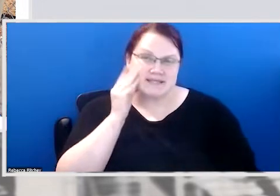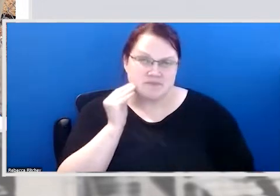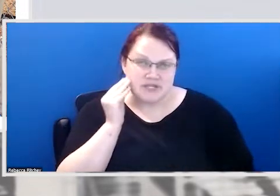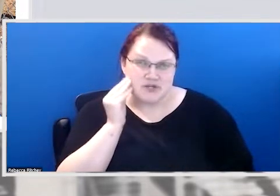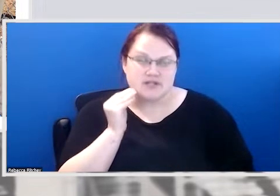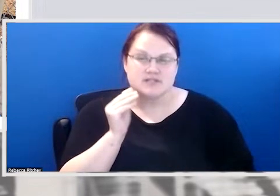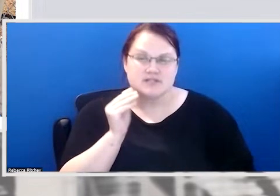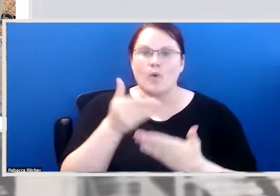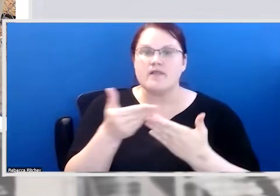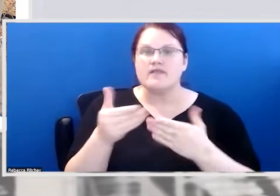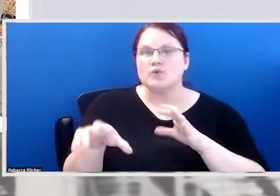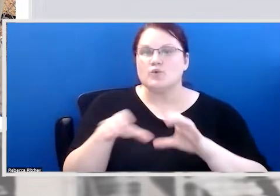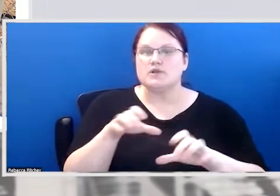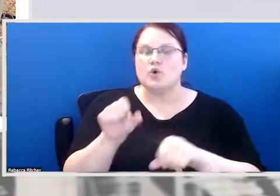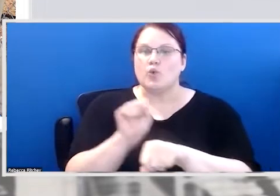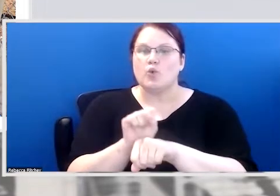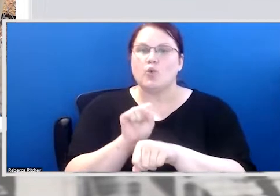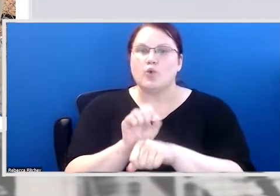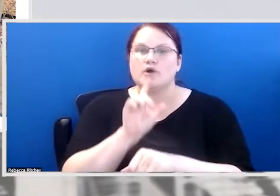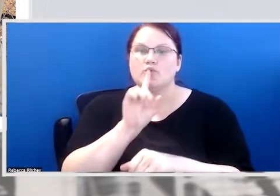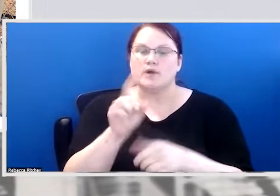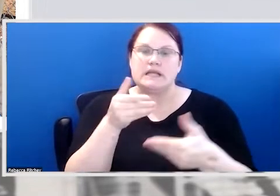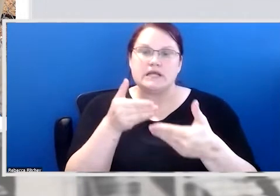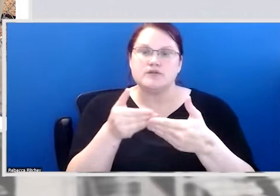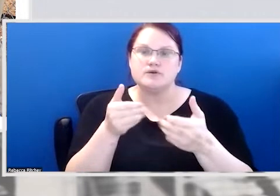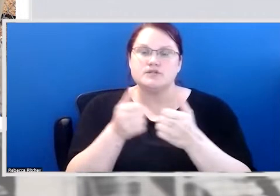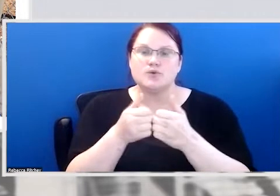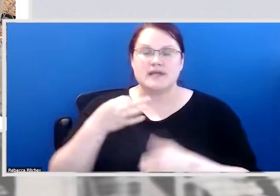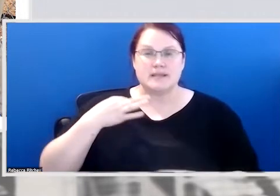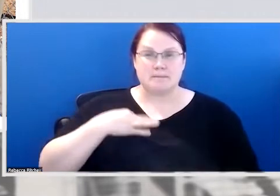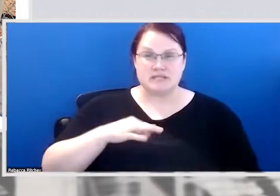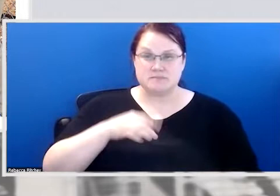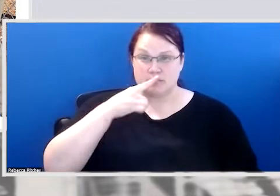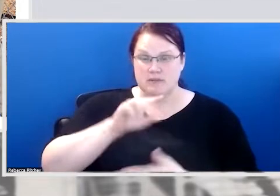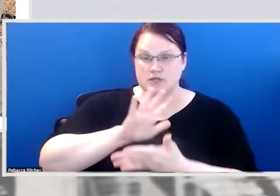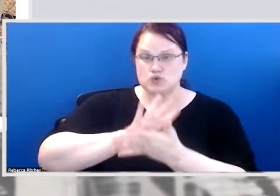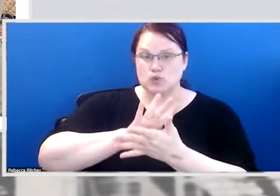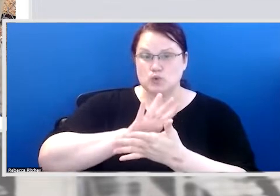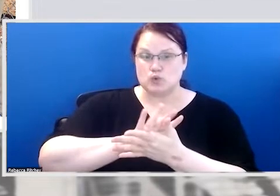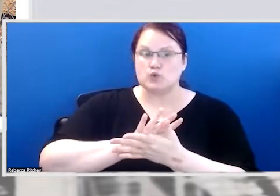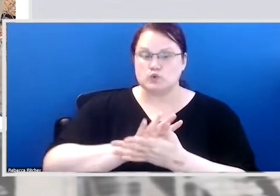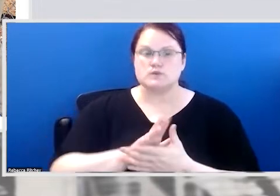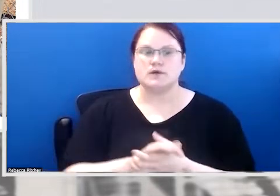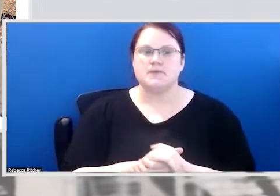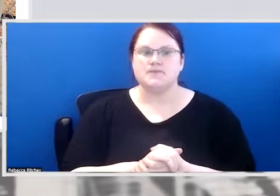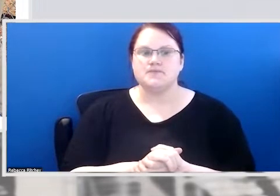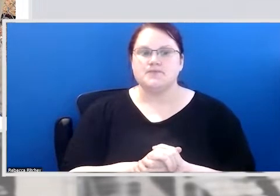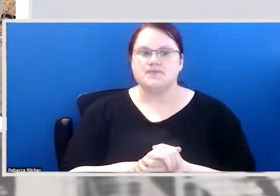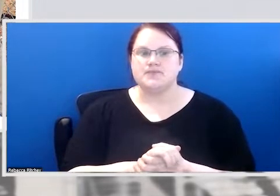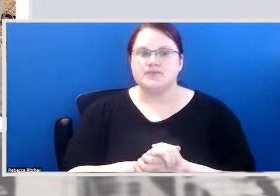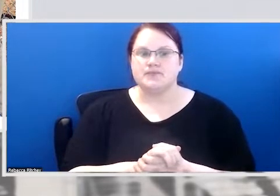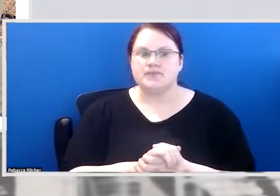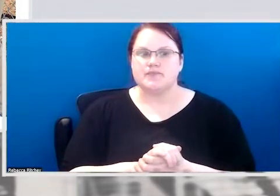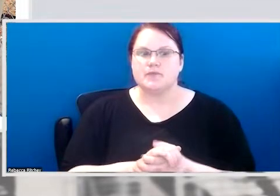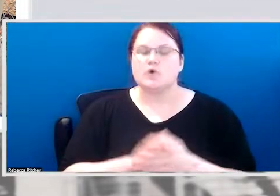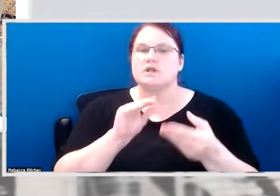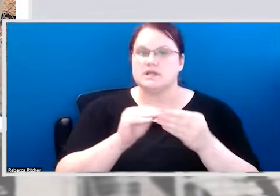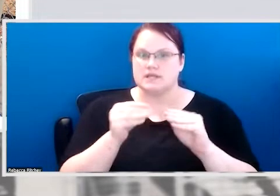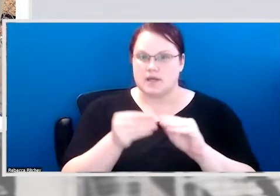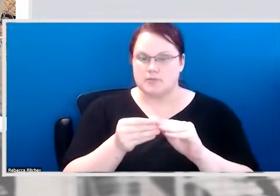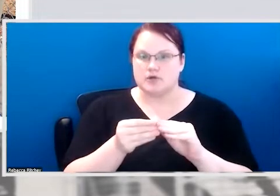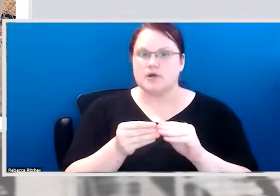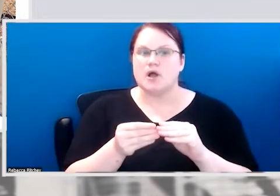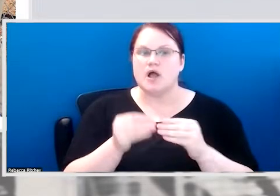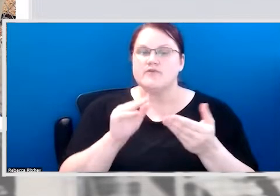we do is we work really, really closely with Pittsburgh Public Schools on a number of community enrichment